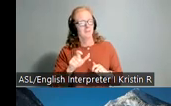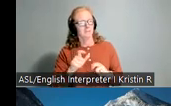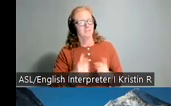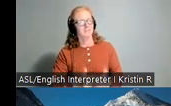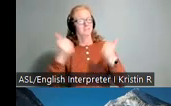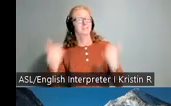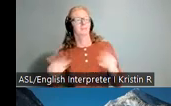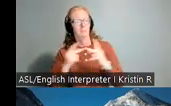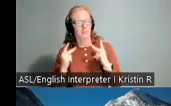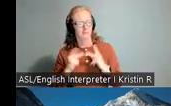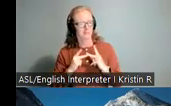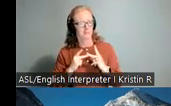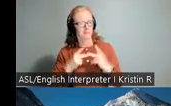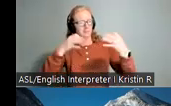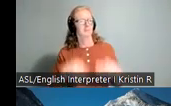different place